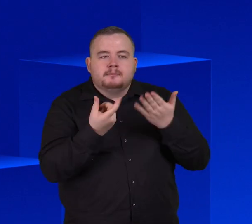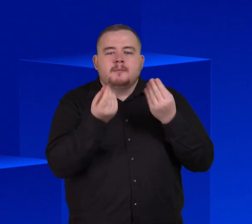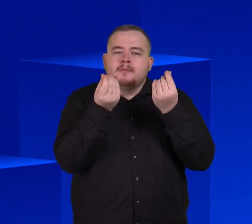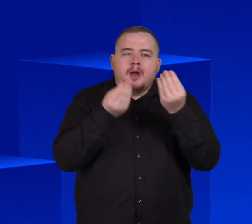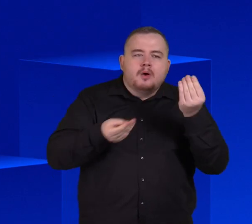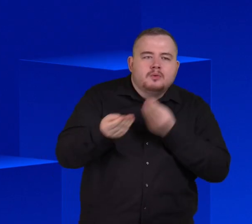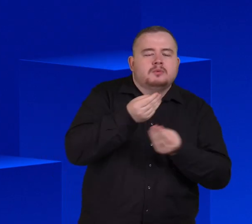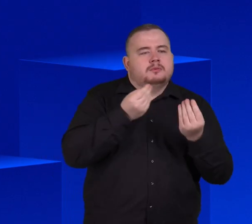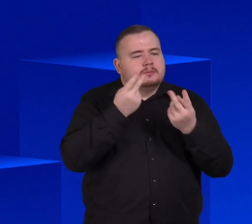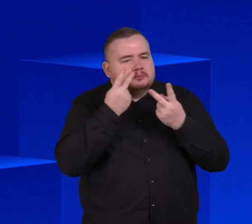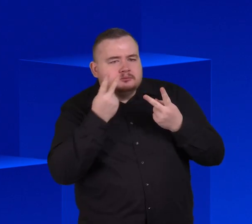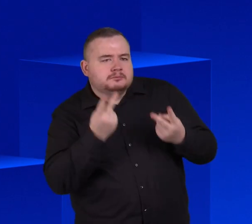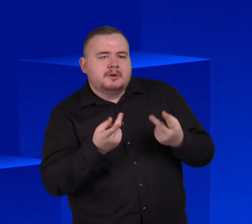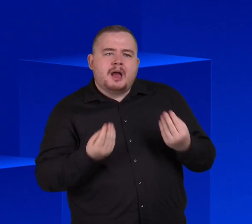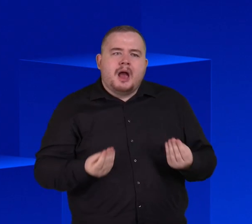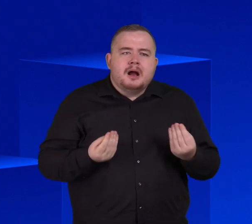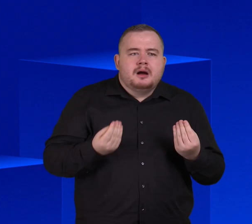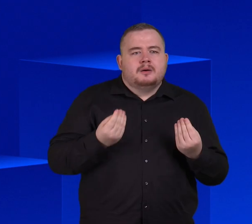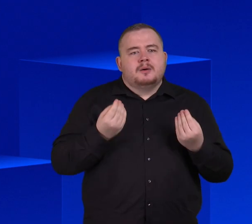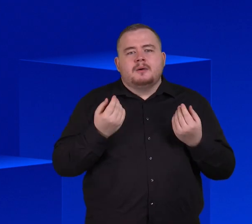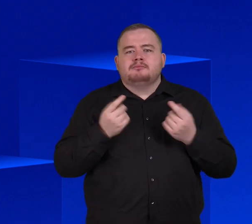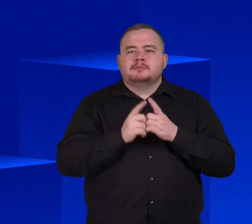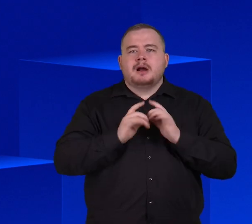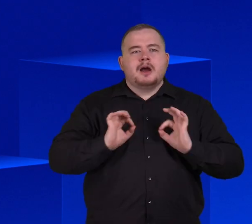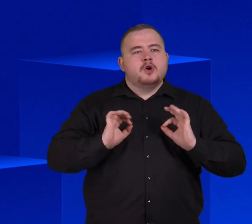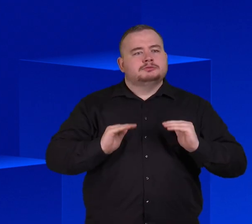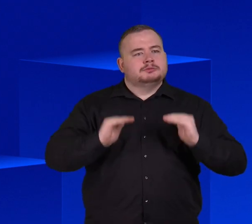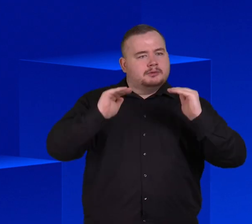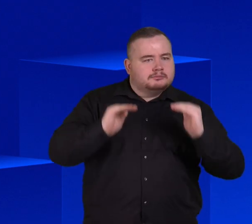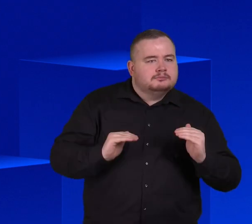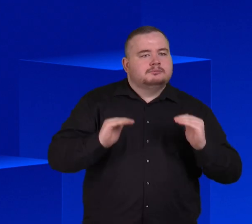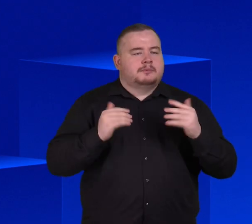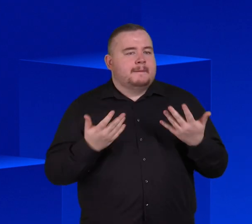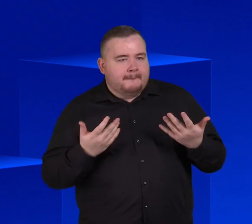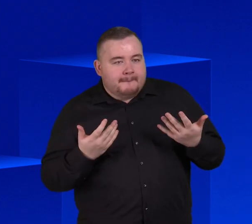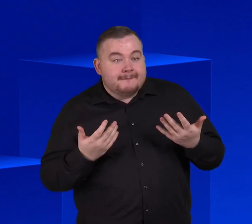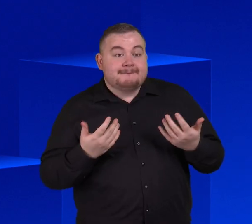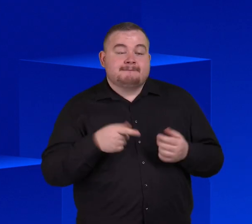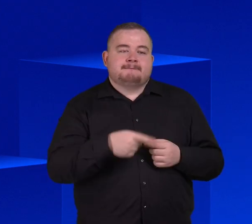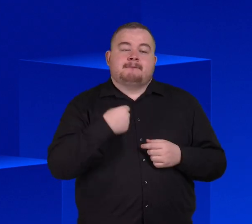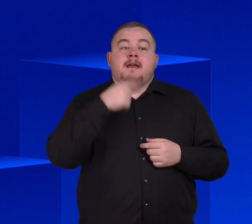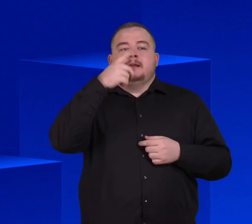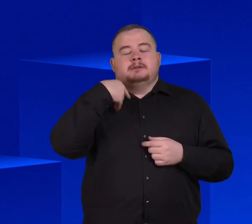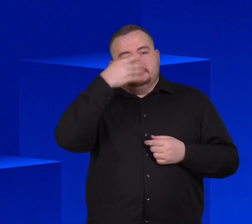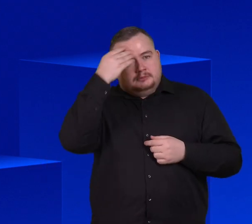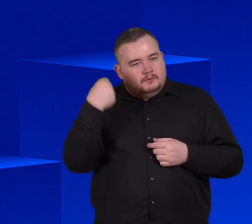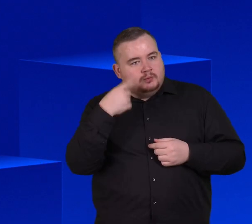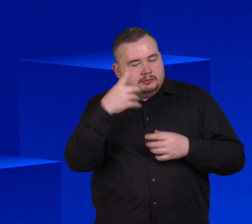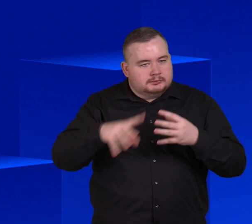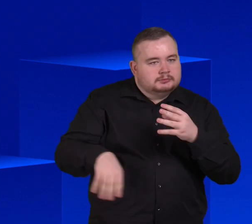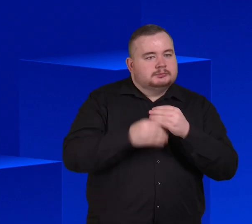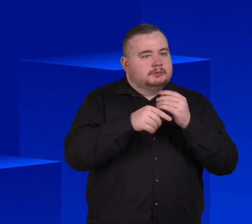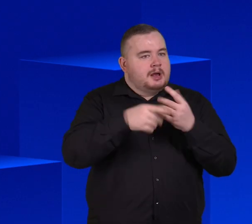social transformation, sorry, I forgot. And in this model, which we have after